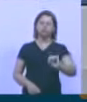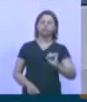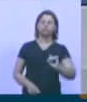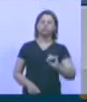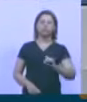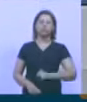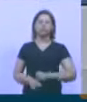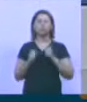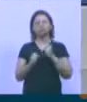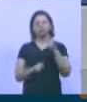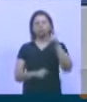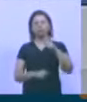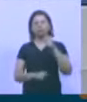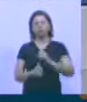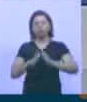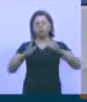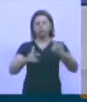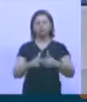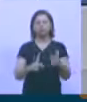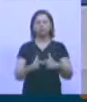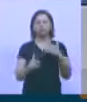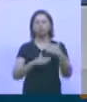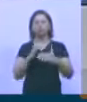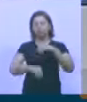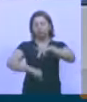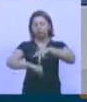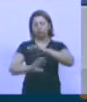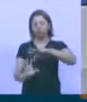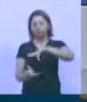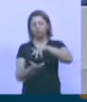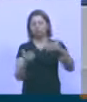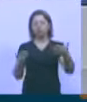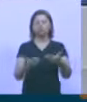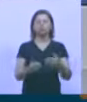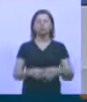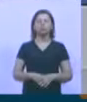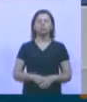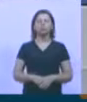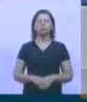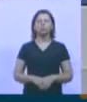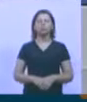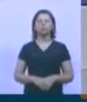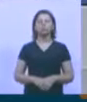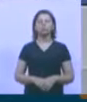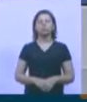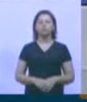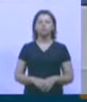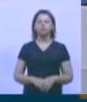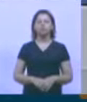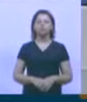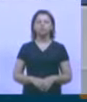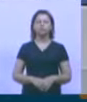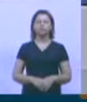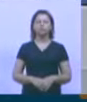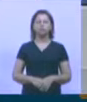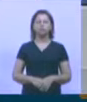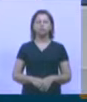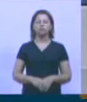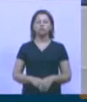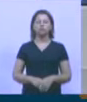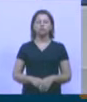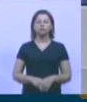dos maiores problemas em todos os países do mundo hoje. A father leaving the family for another